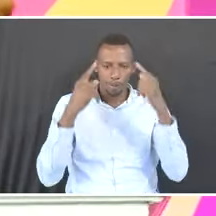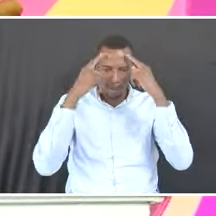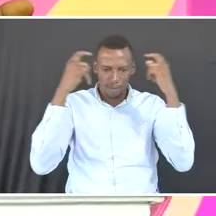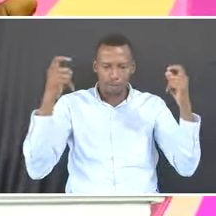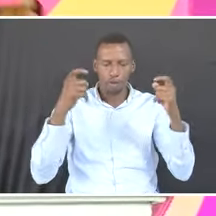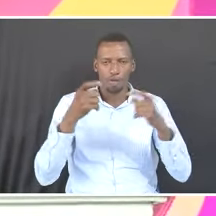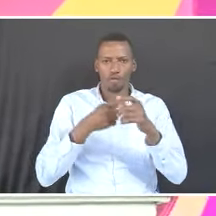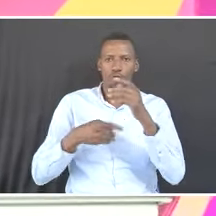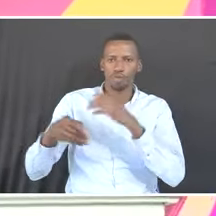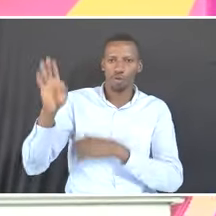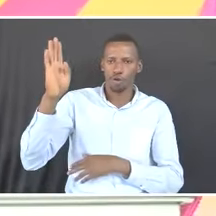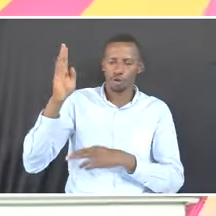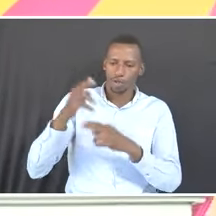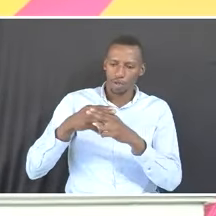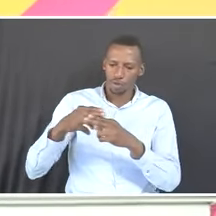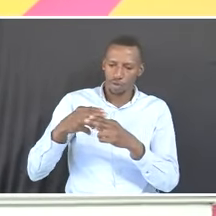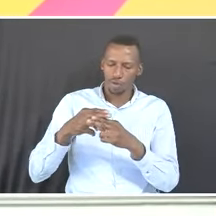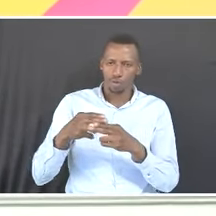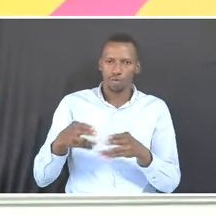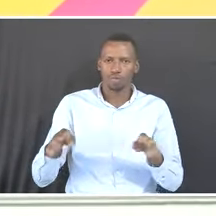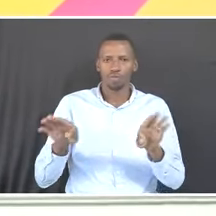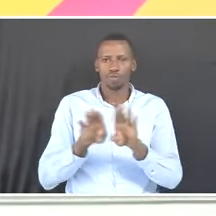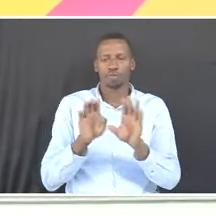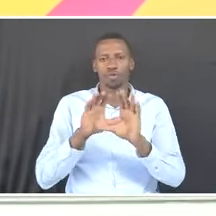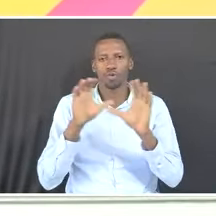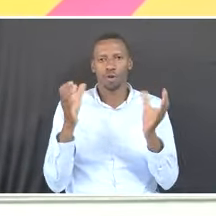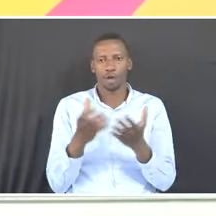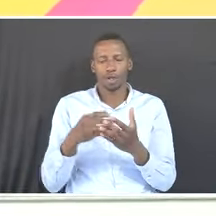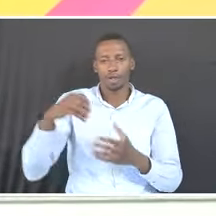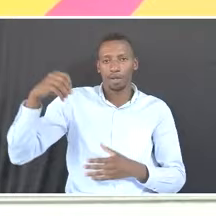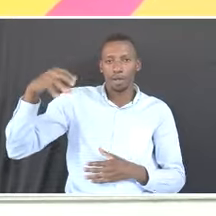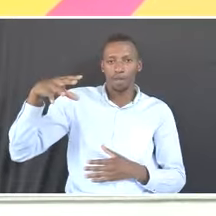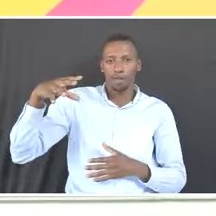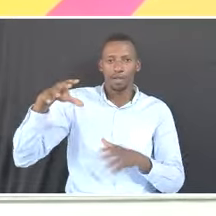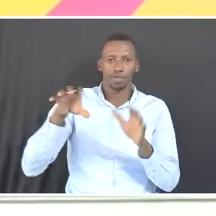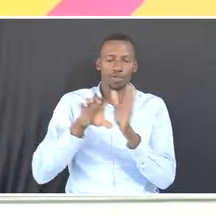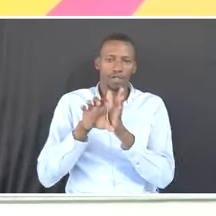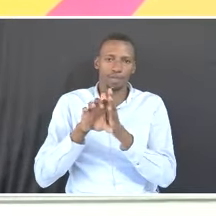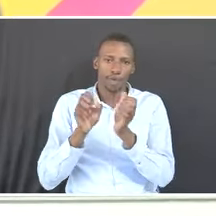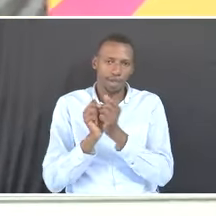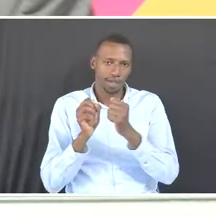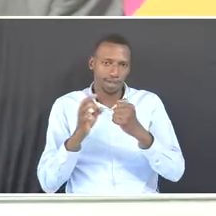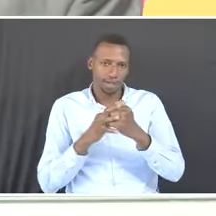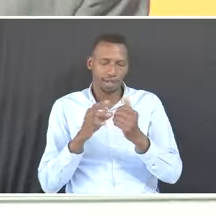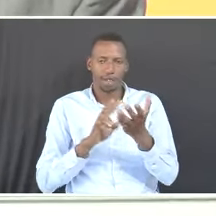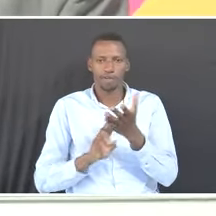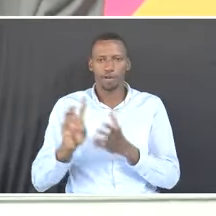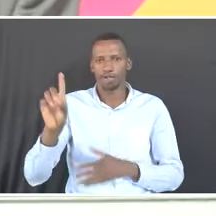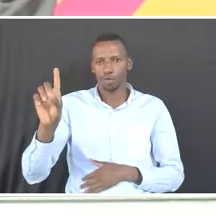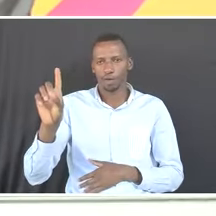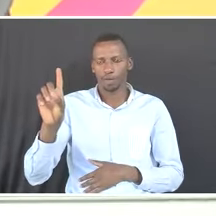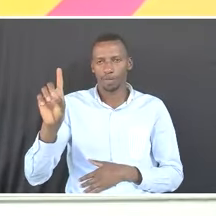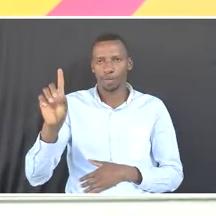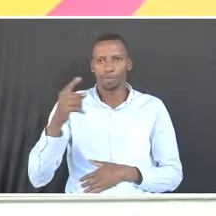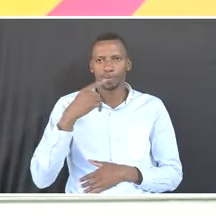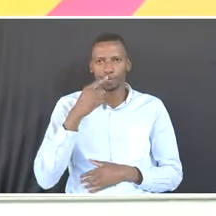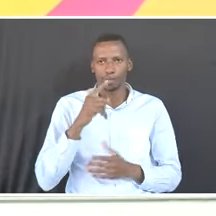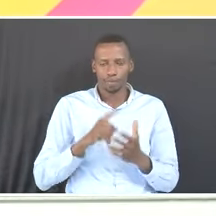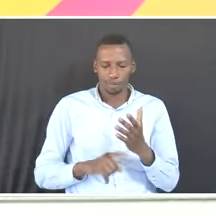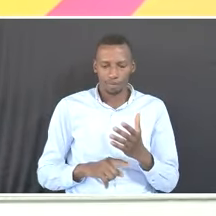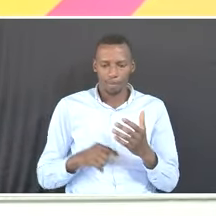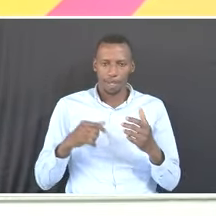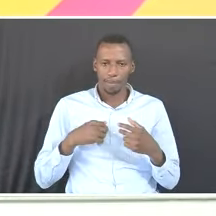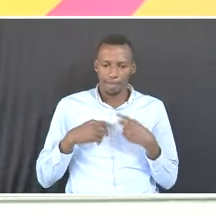an end. The Bible says, Revelation chapter 18, beginning verse 1. After these things, I saw another